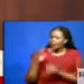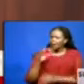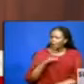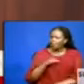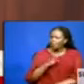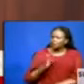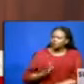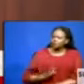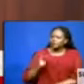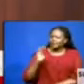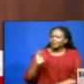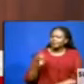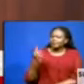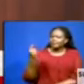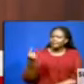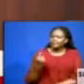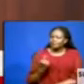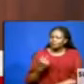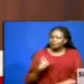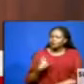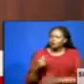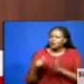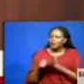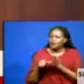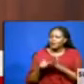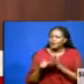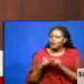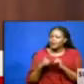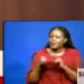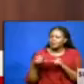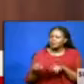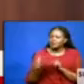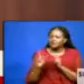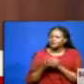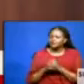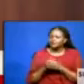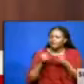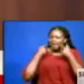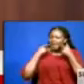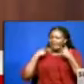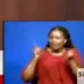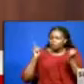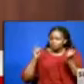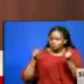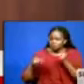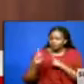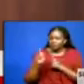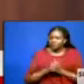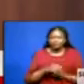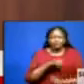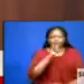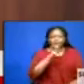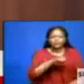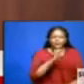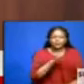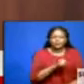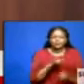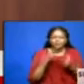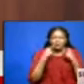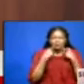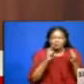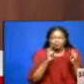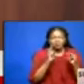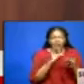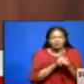Irene Masit appears to have an issue, but did she make announcements herself? Yes, she did. She announced